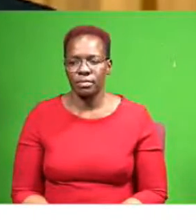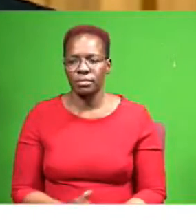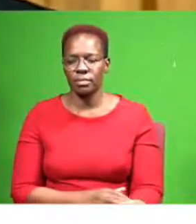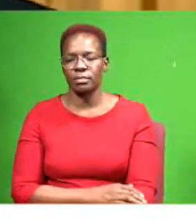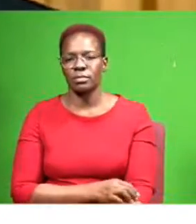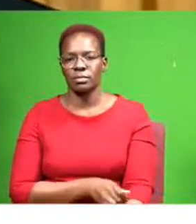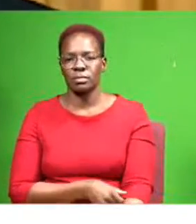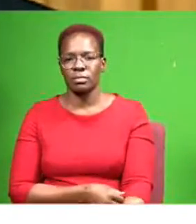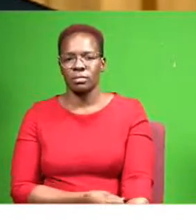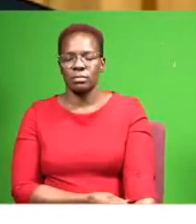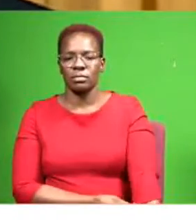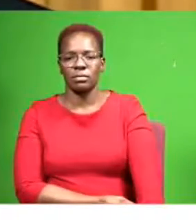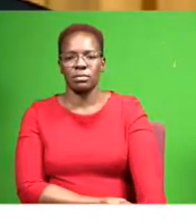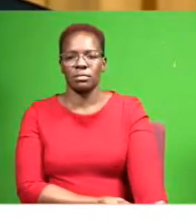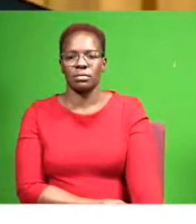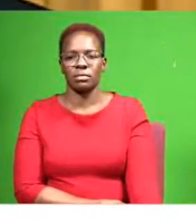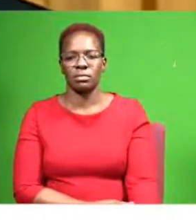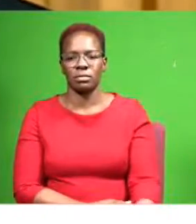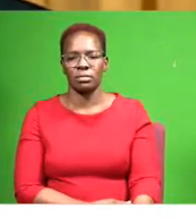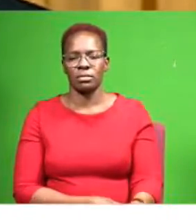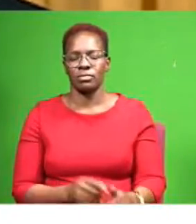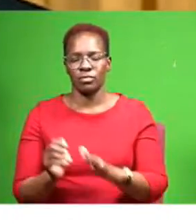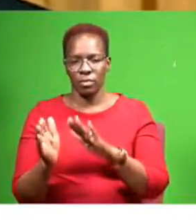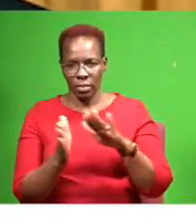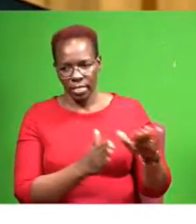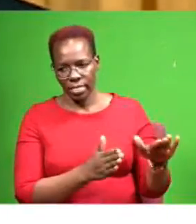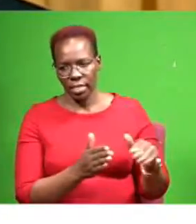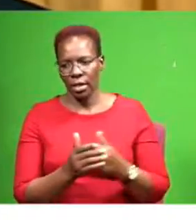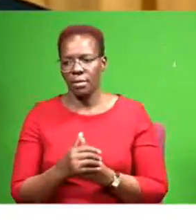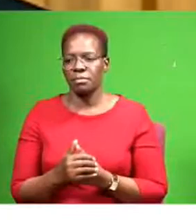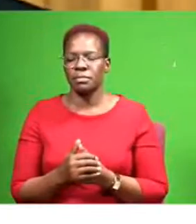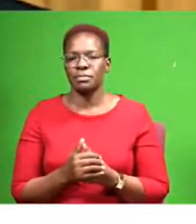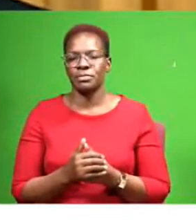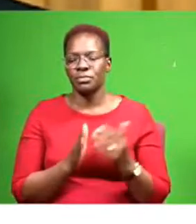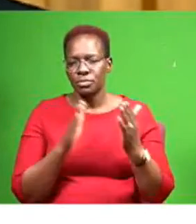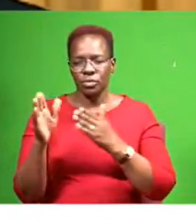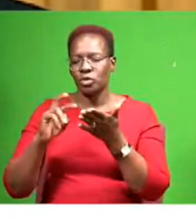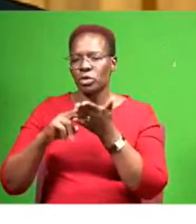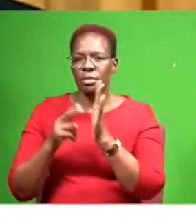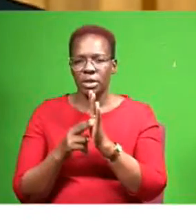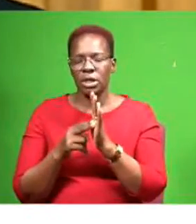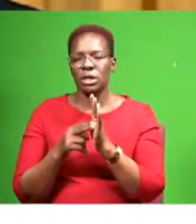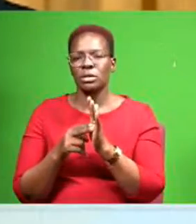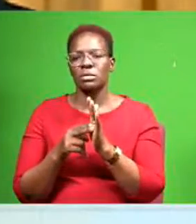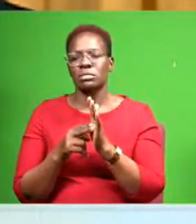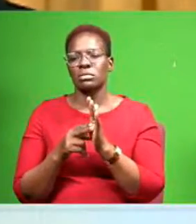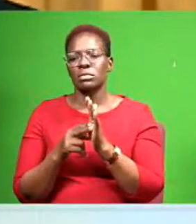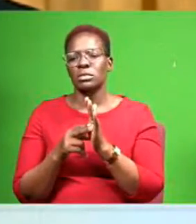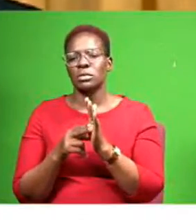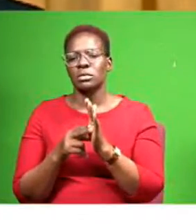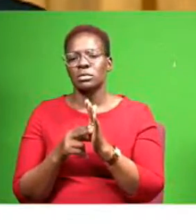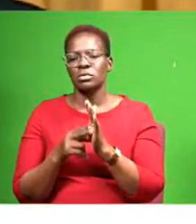Now, turning to the meaning and purport of a popular initiative under Article